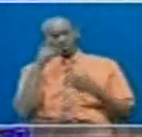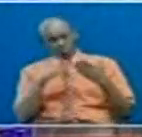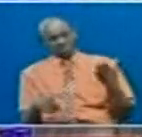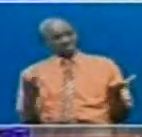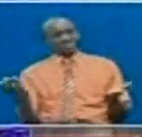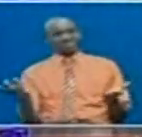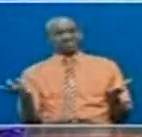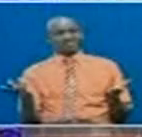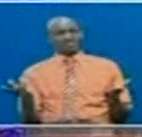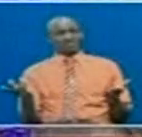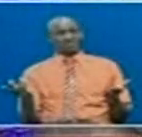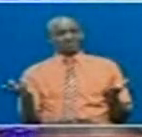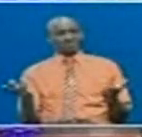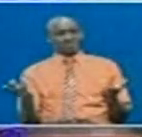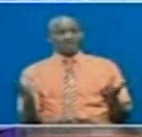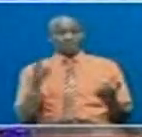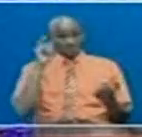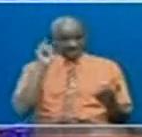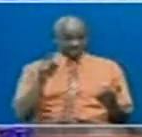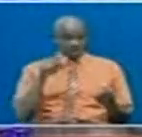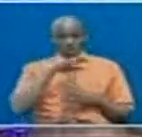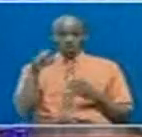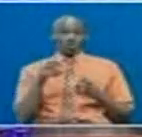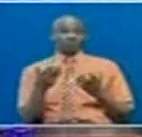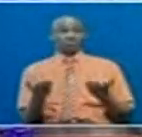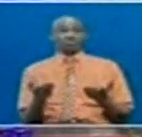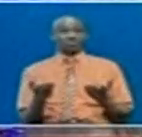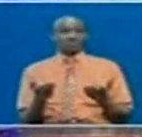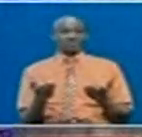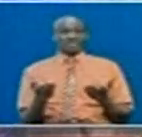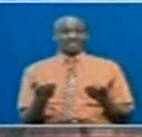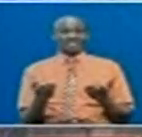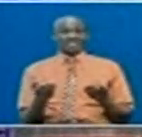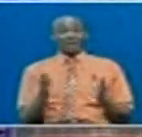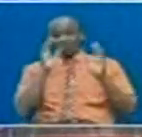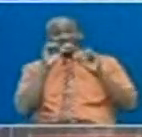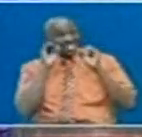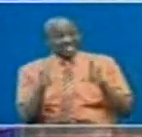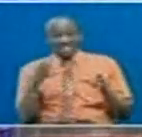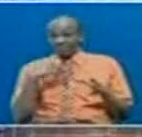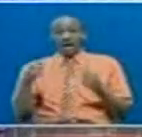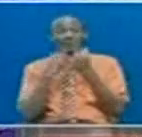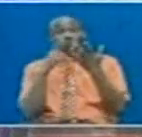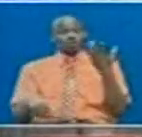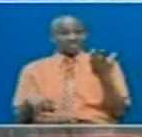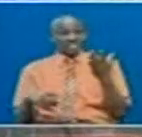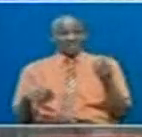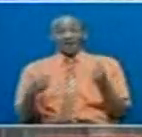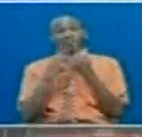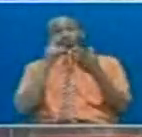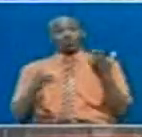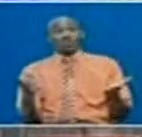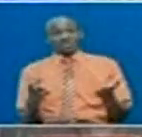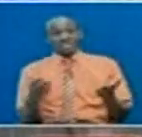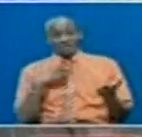administration, they must close ranks. Because it doesn't matter even if today, by any stretch of imagination,